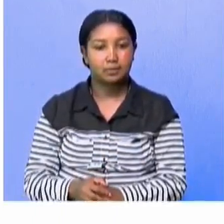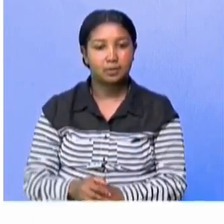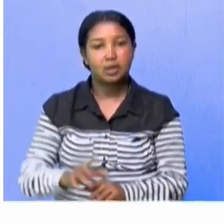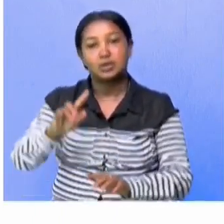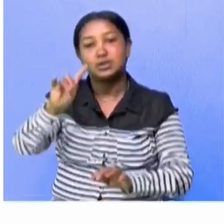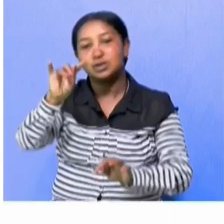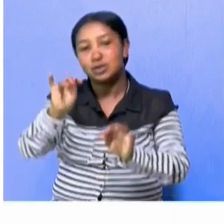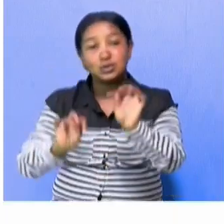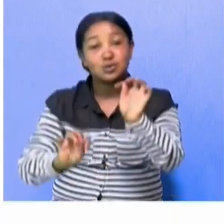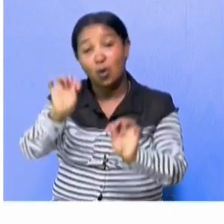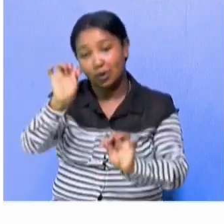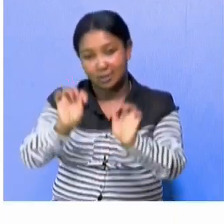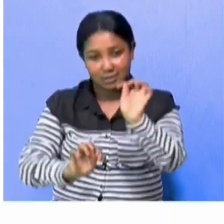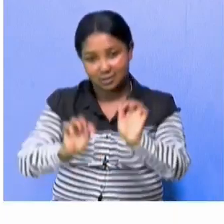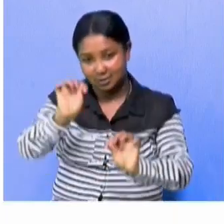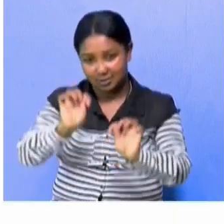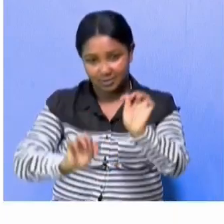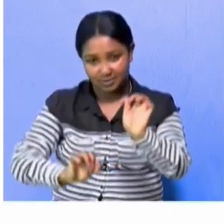stories.